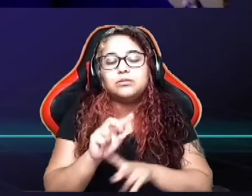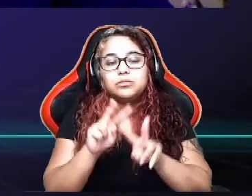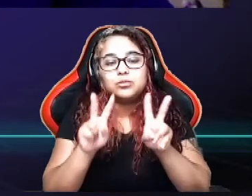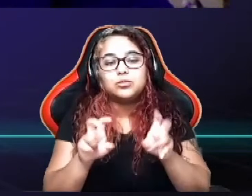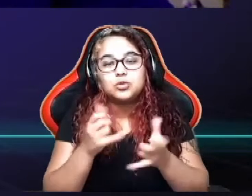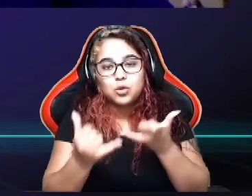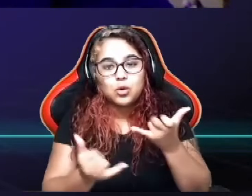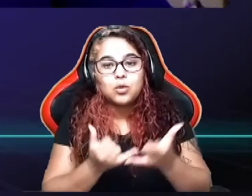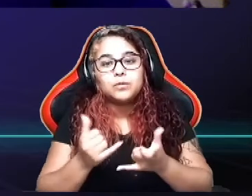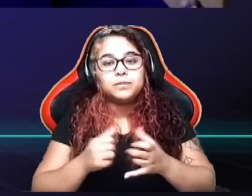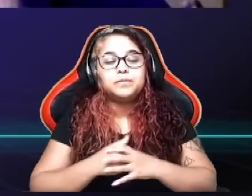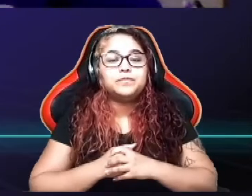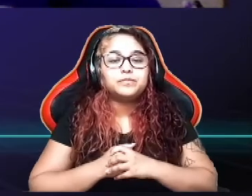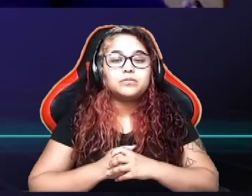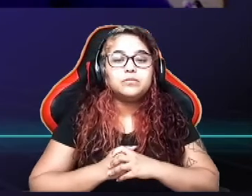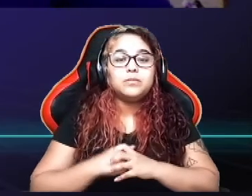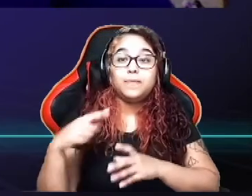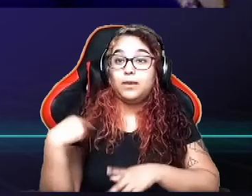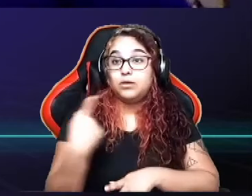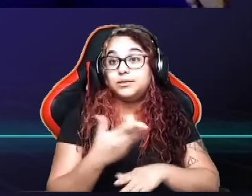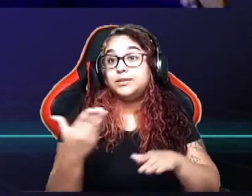still on the game, as